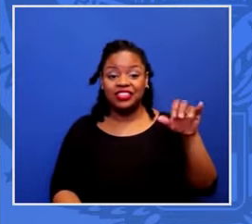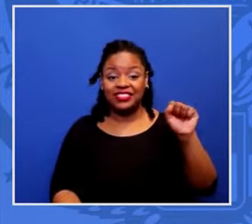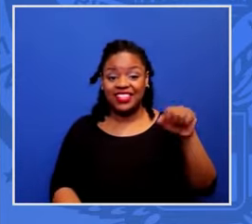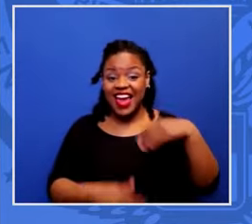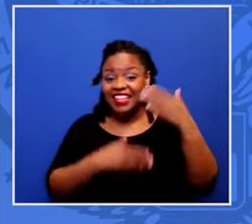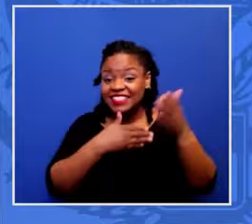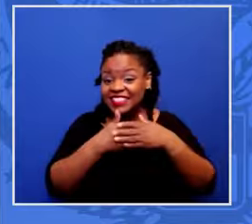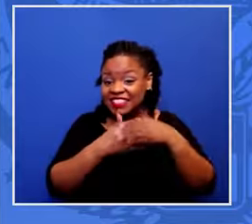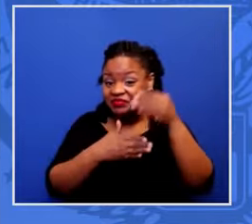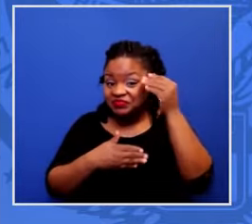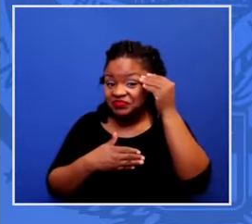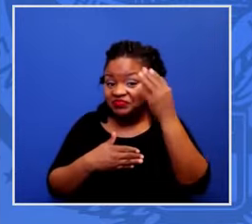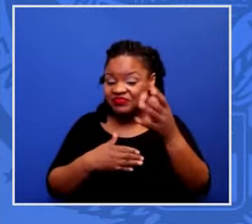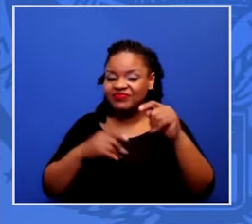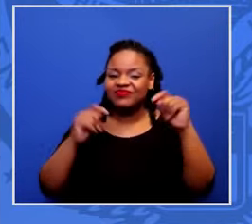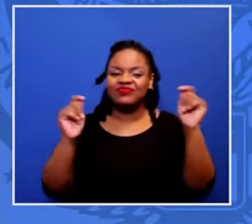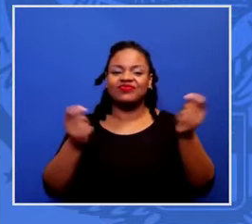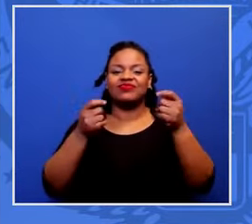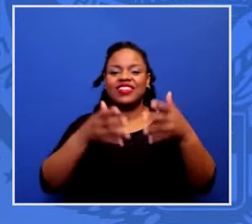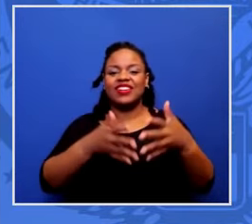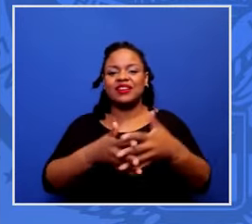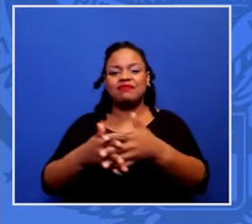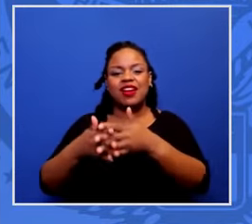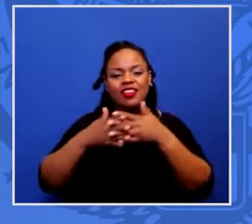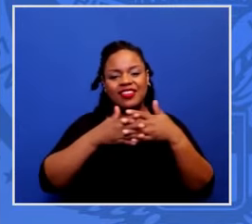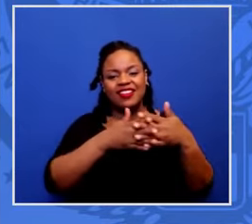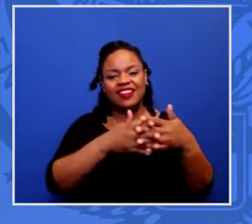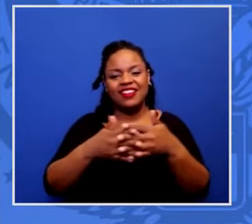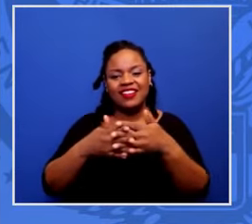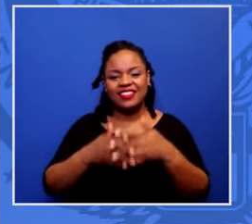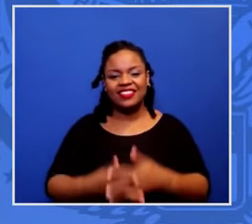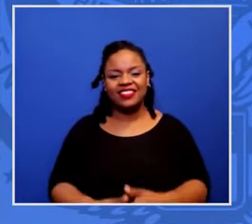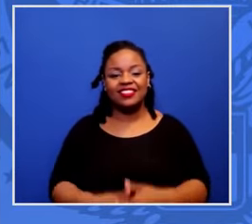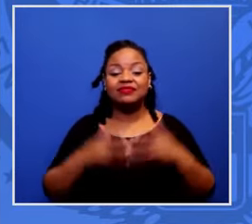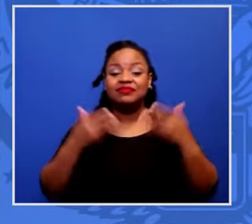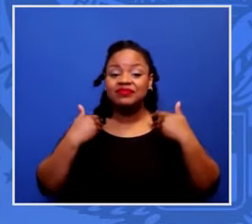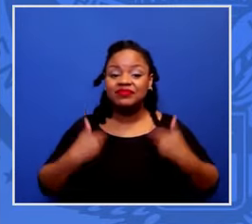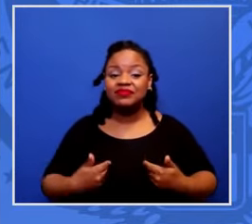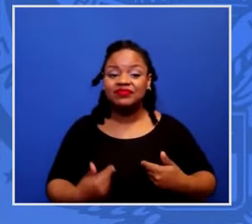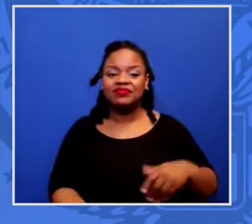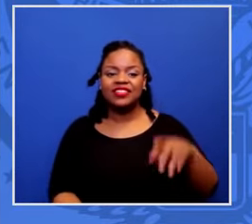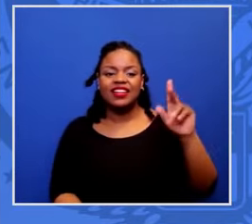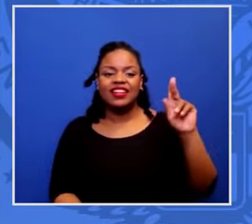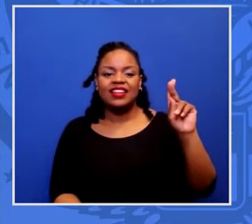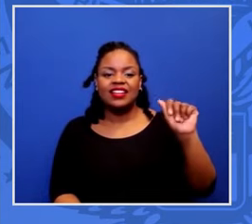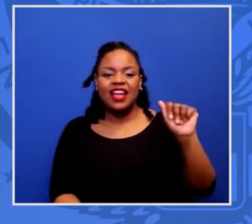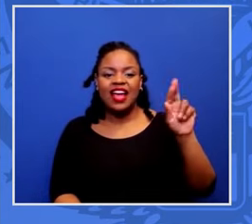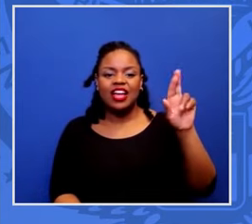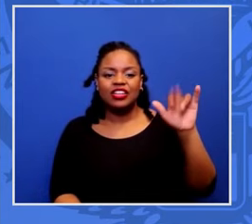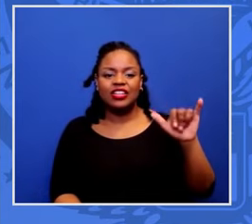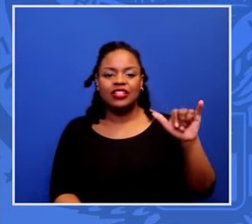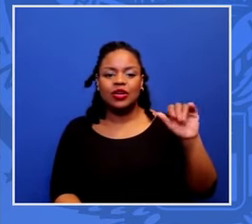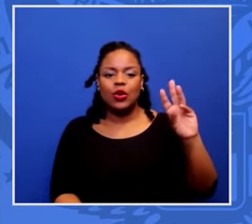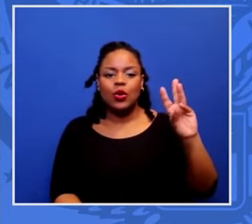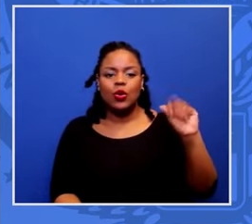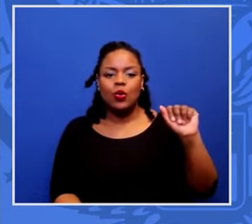America. I'm Kerry Washington. This day has been a long time coming. Groundbreaking women have fought